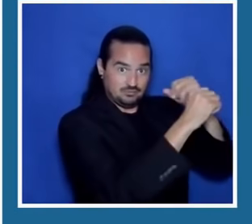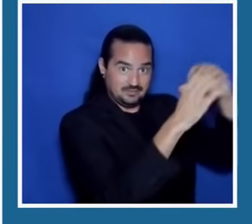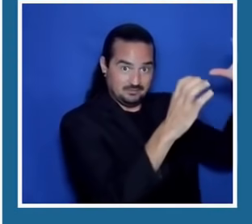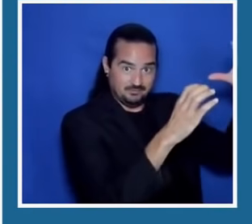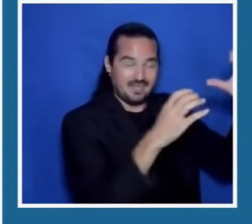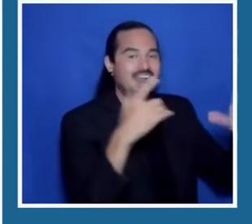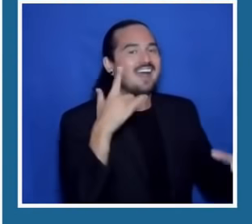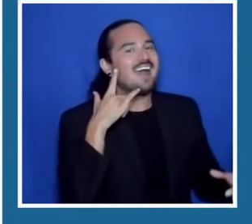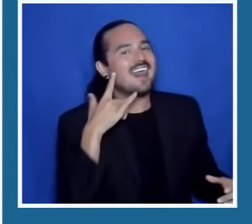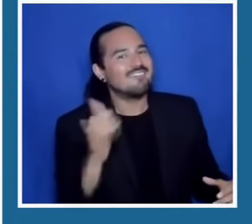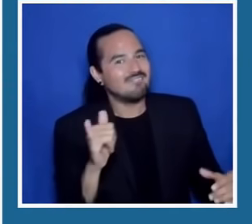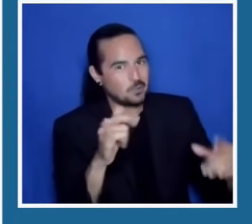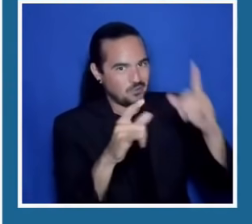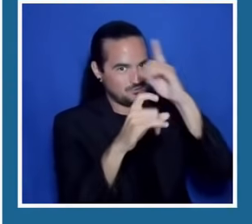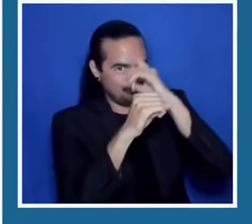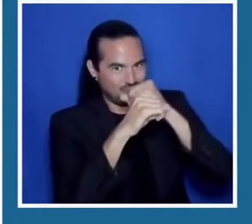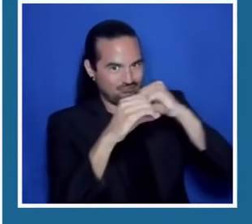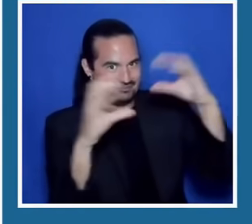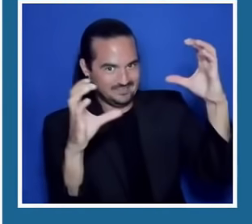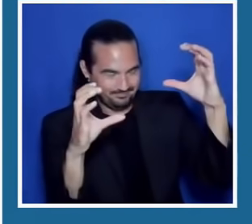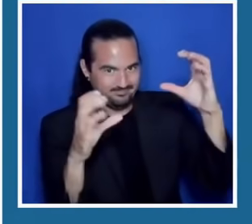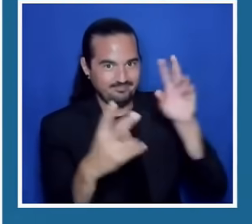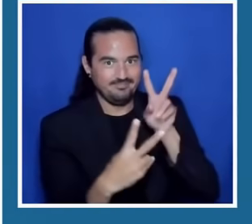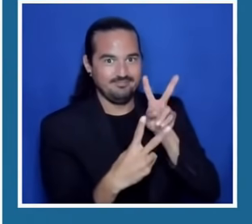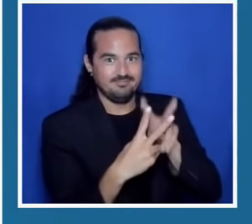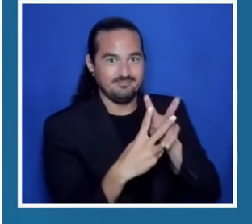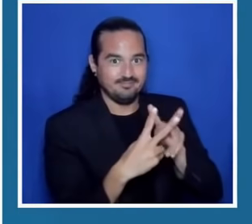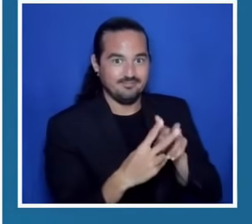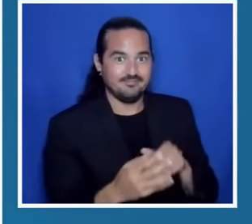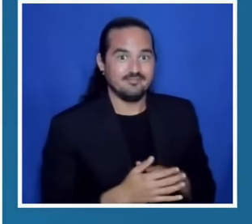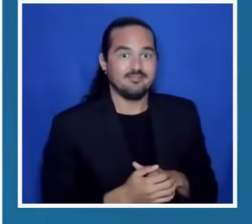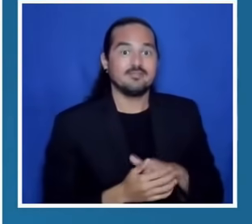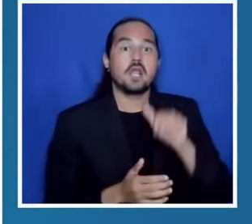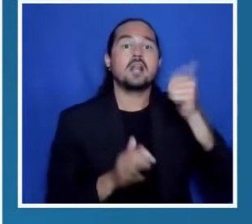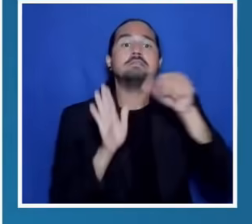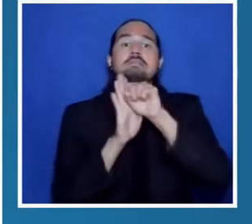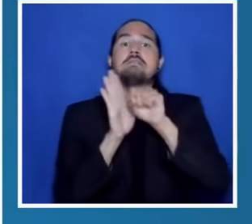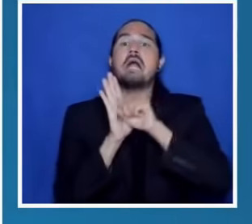No other state in the United States attaches itself to the dream